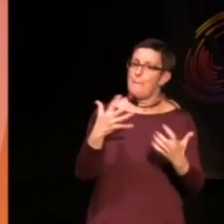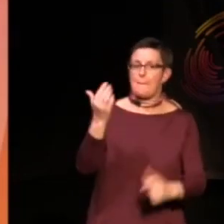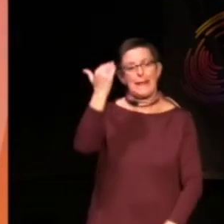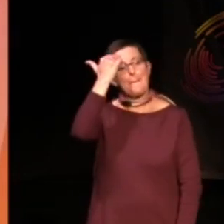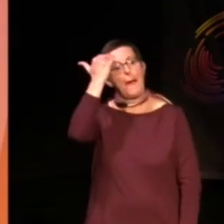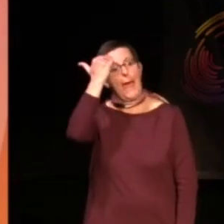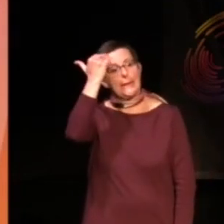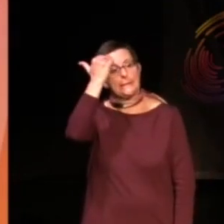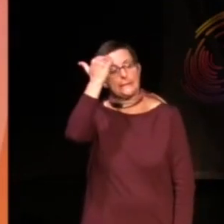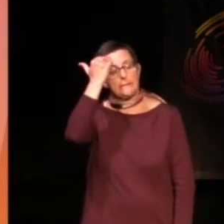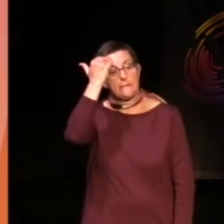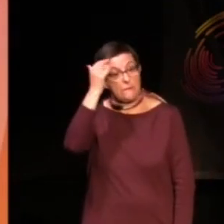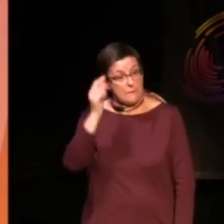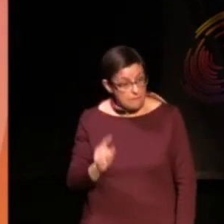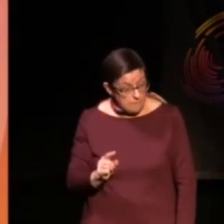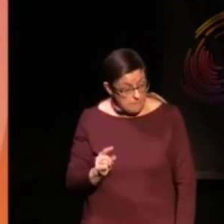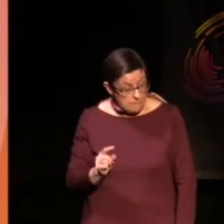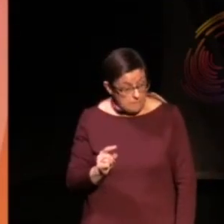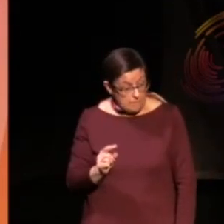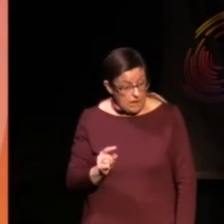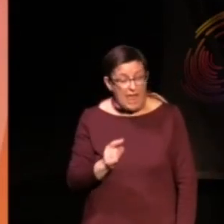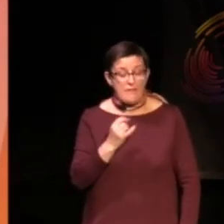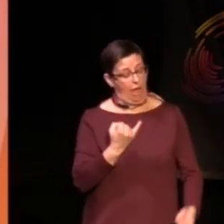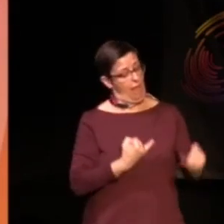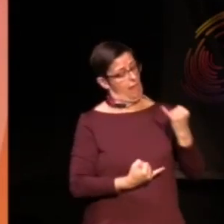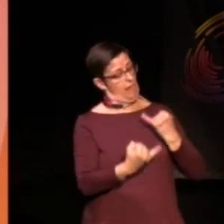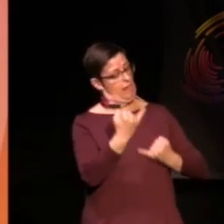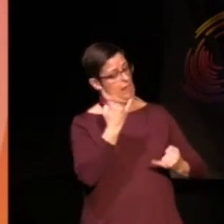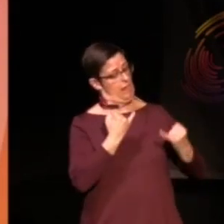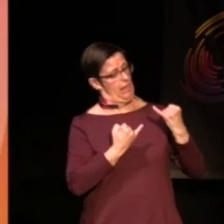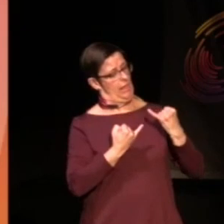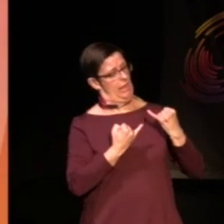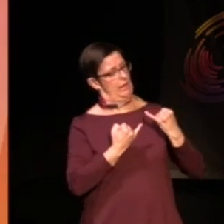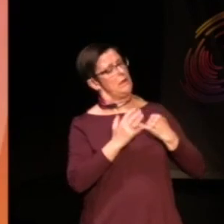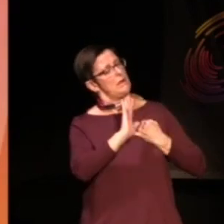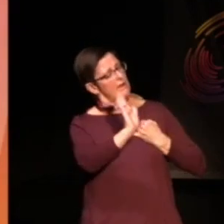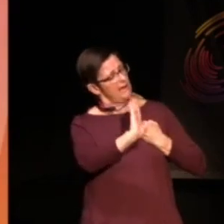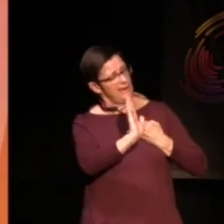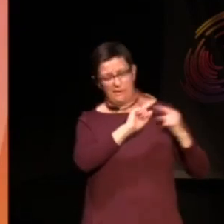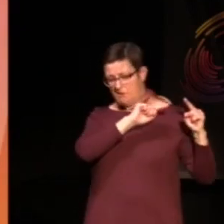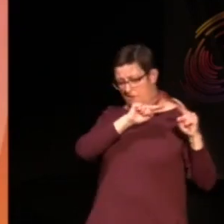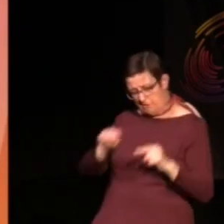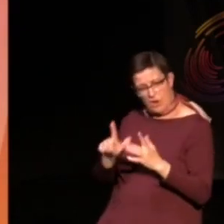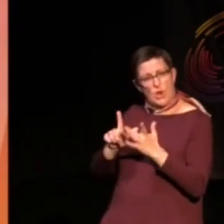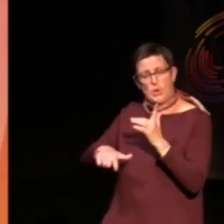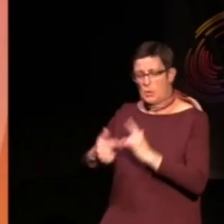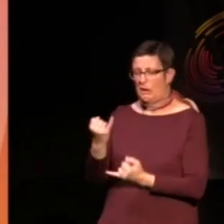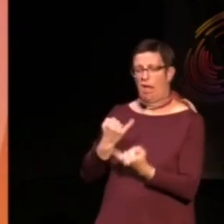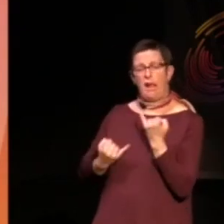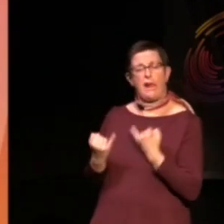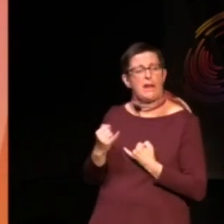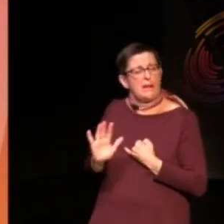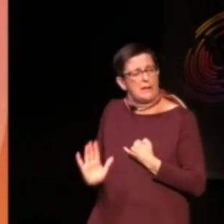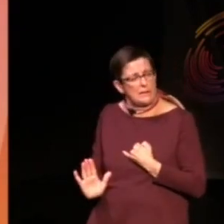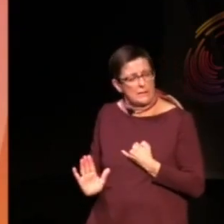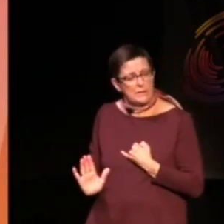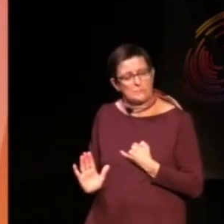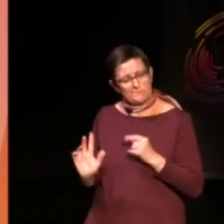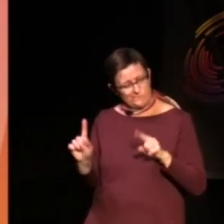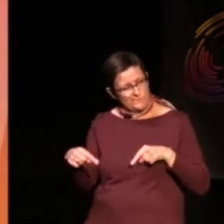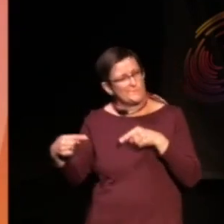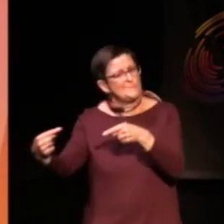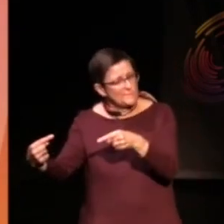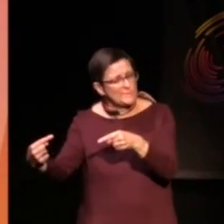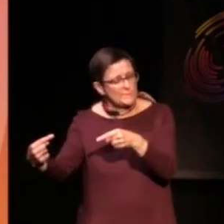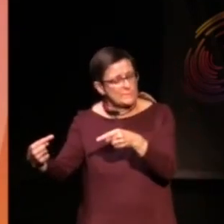afraid of turning the arrows of this criticism towards his own land, his own country, and at times towards